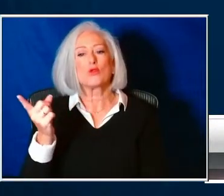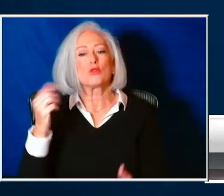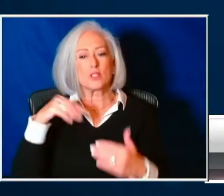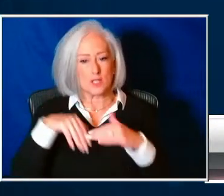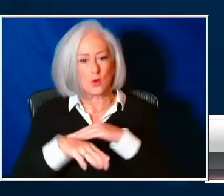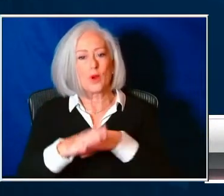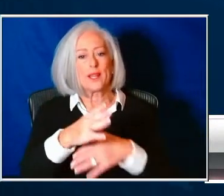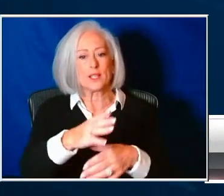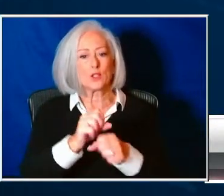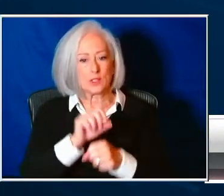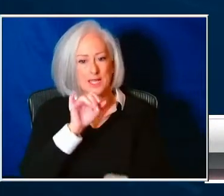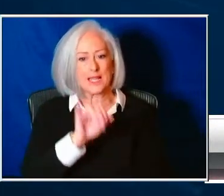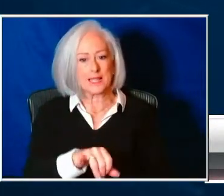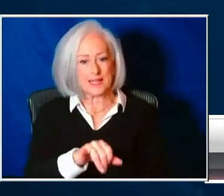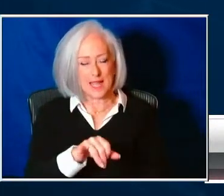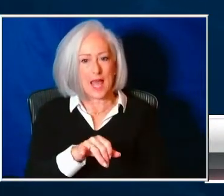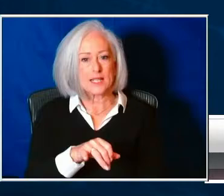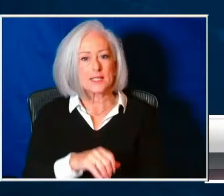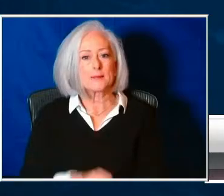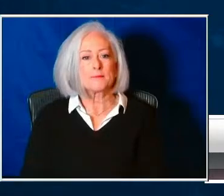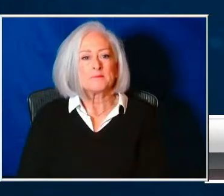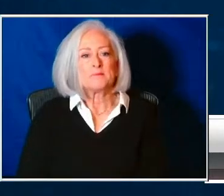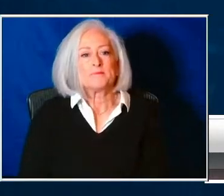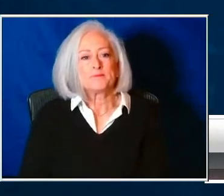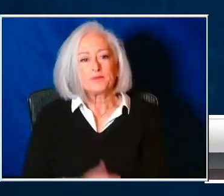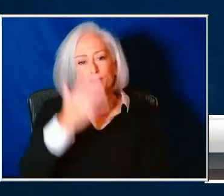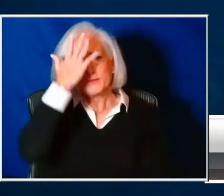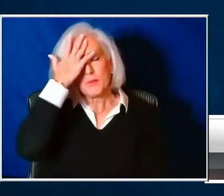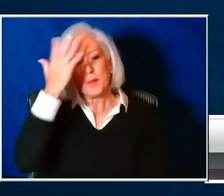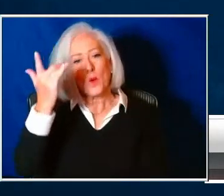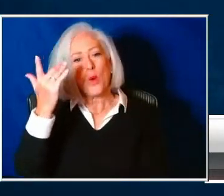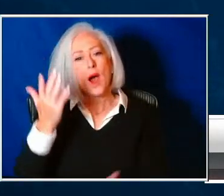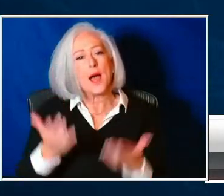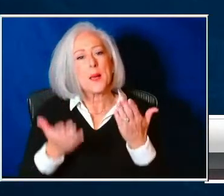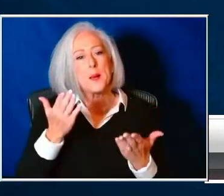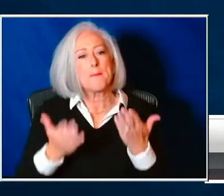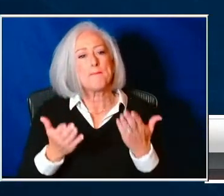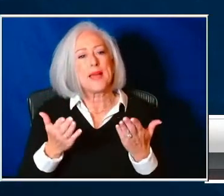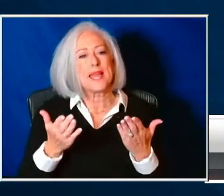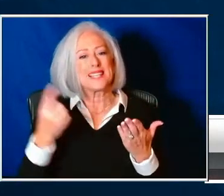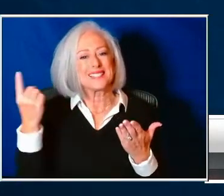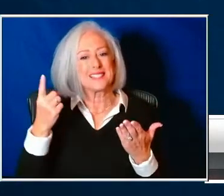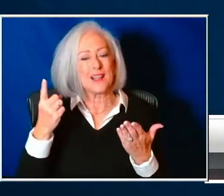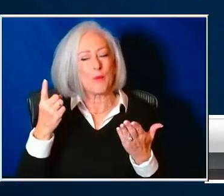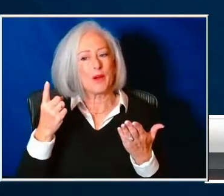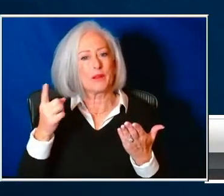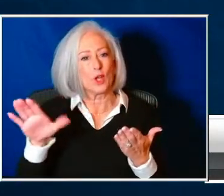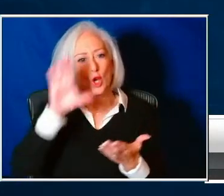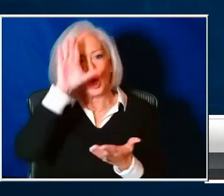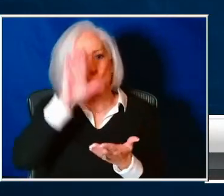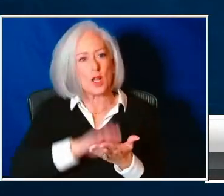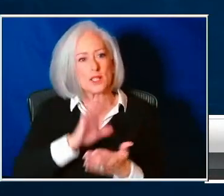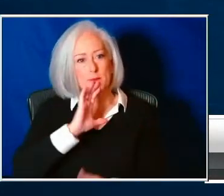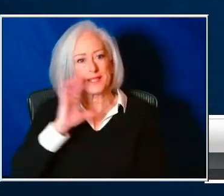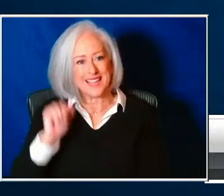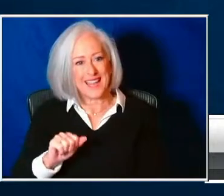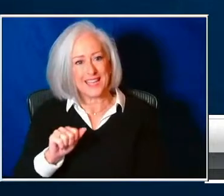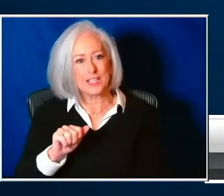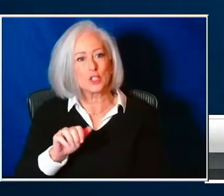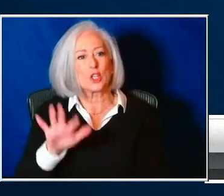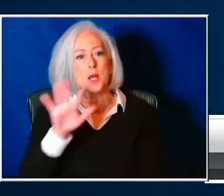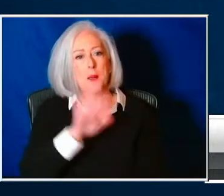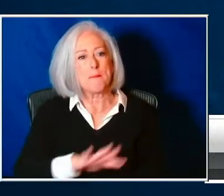she might fall into that age group. So why might someone in her husband's age, in his mid to late 50s, and someone in their 60s do